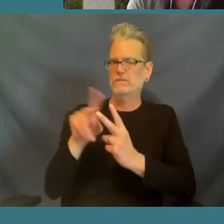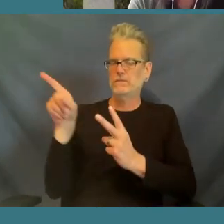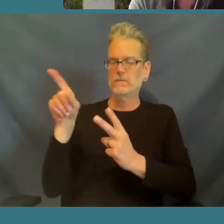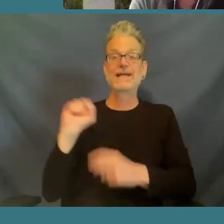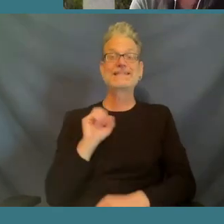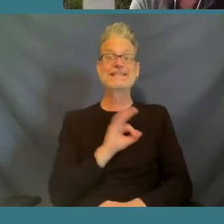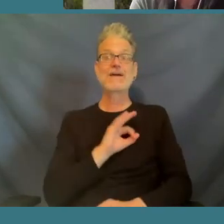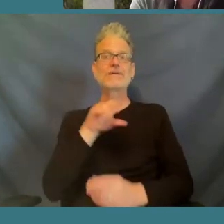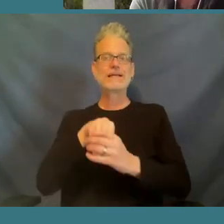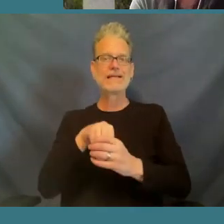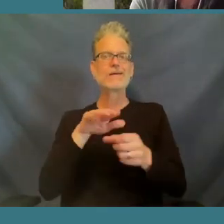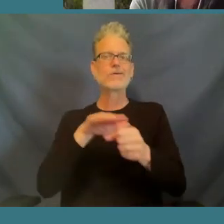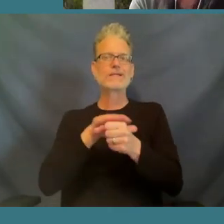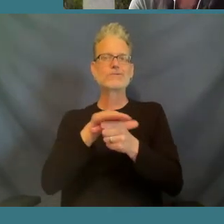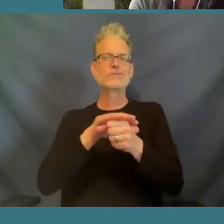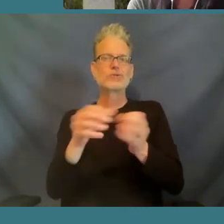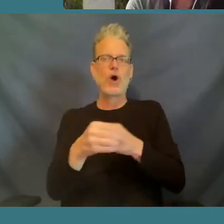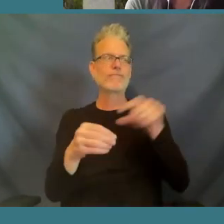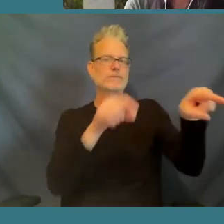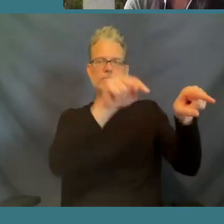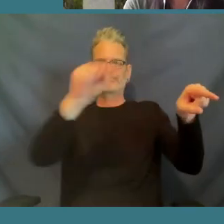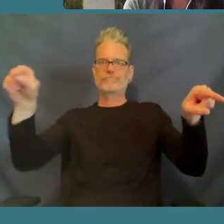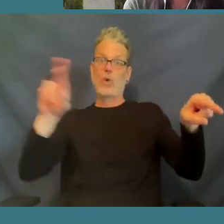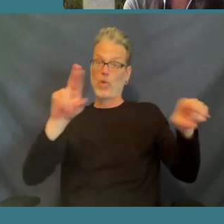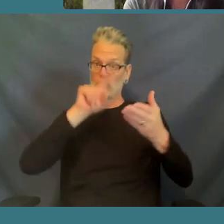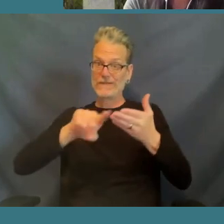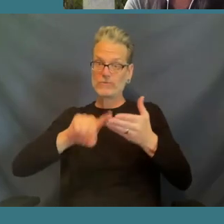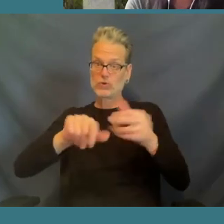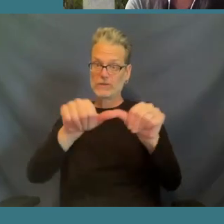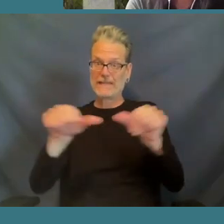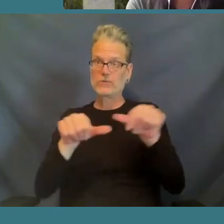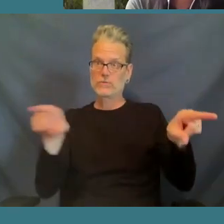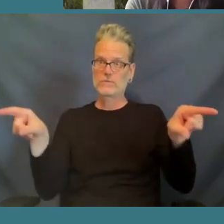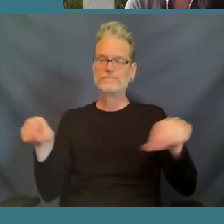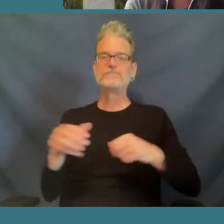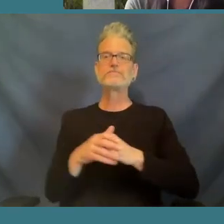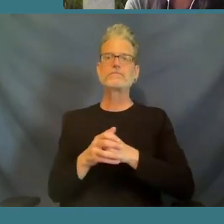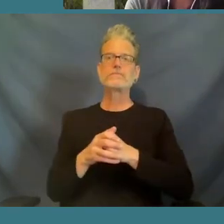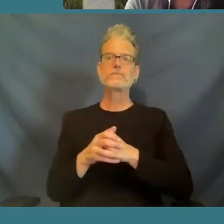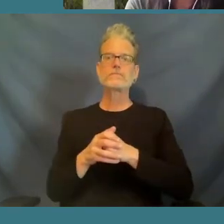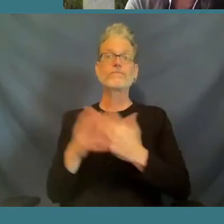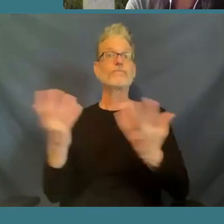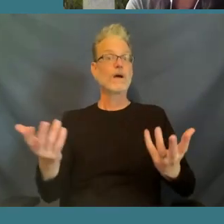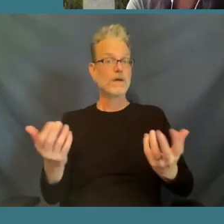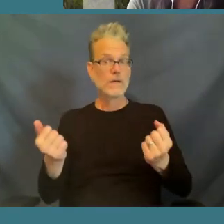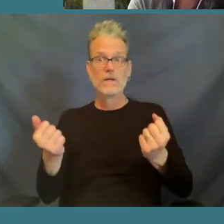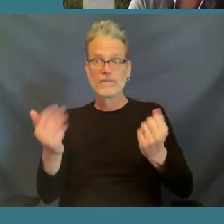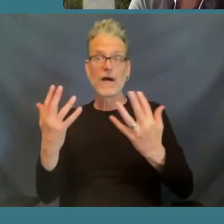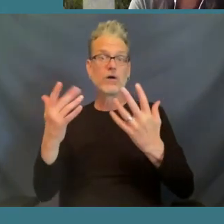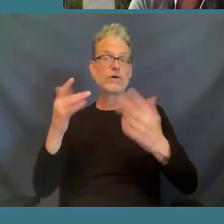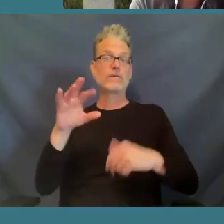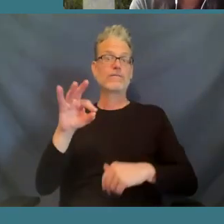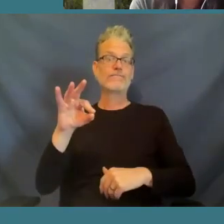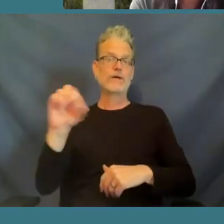regional offices or research stations. The wildfire programs have significant overlap with both